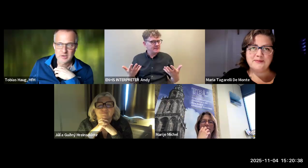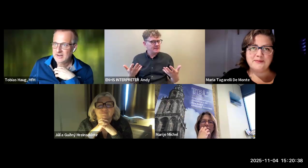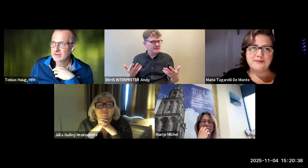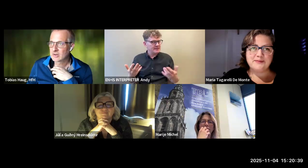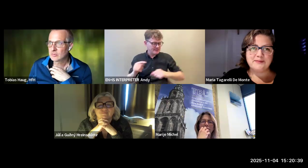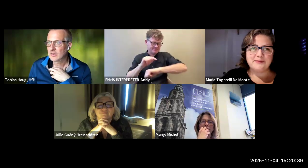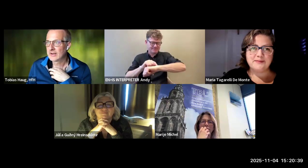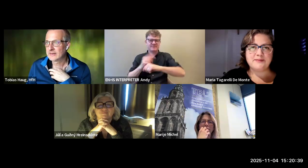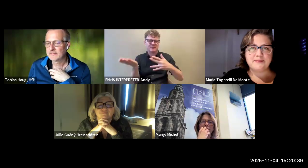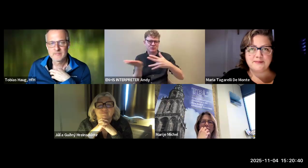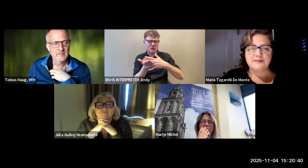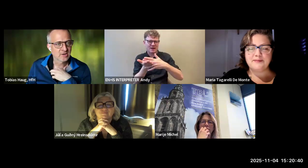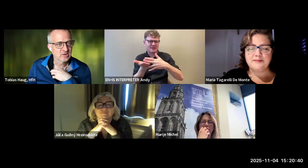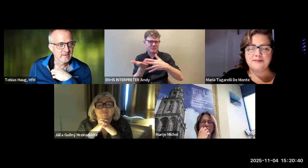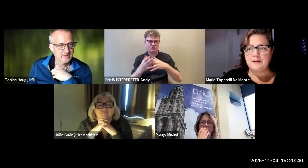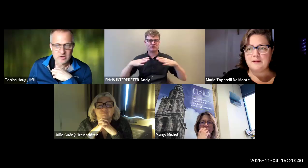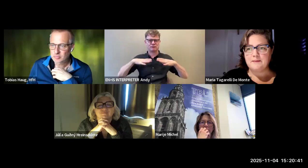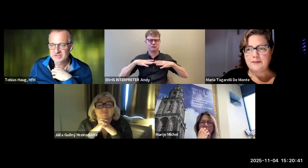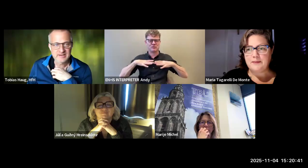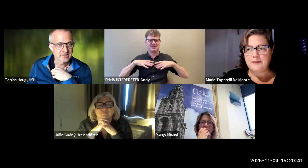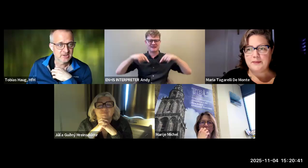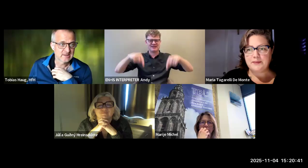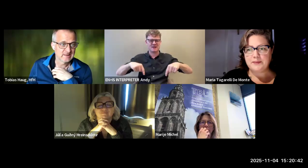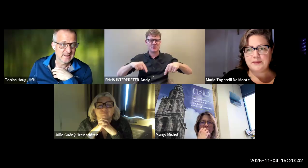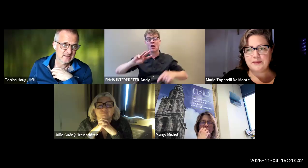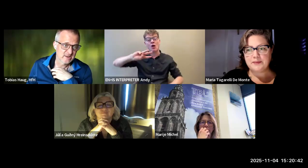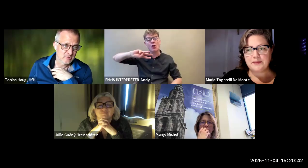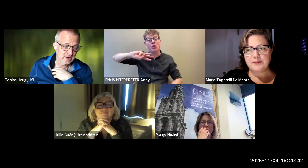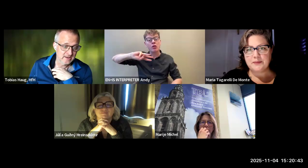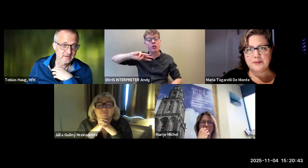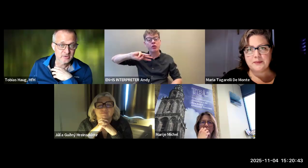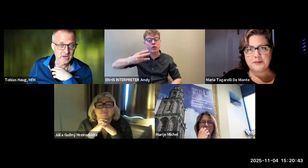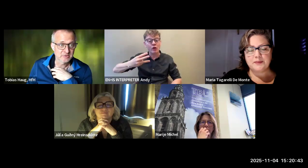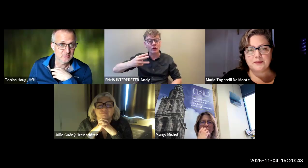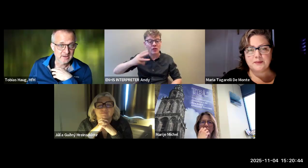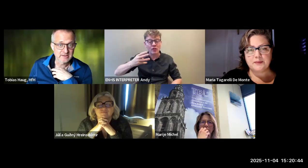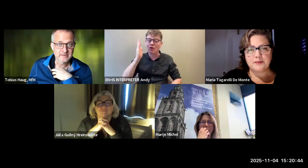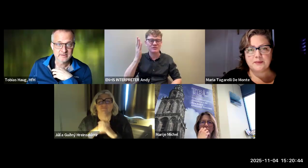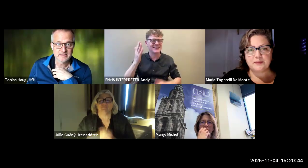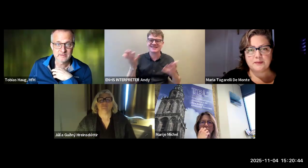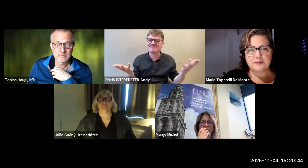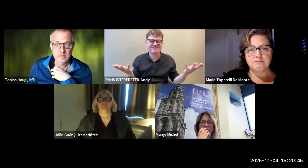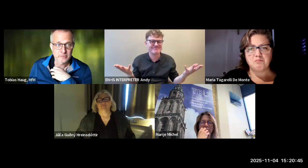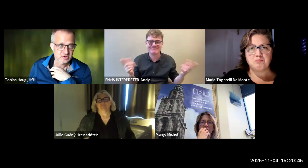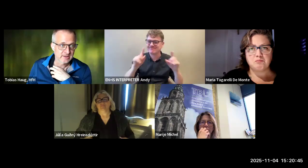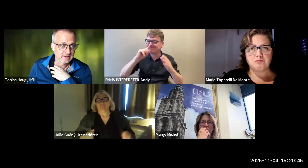let's have a break now. Actually, the third presenter just let us know he is not able to make